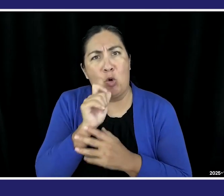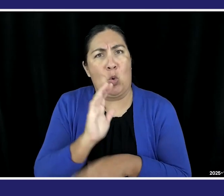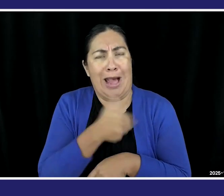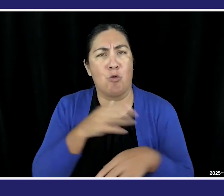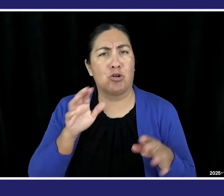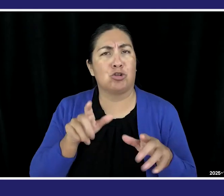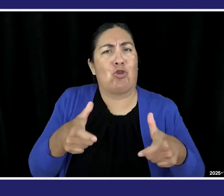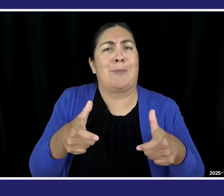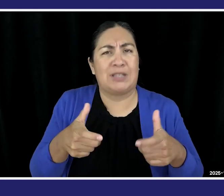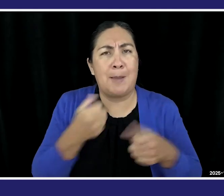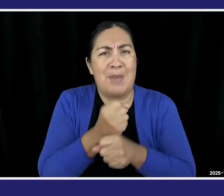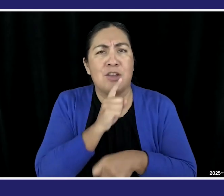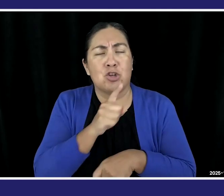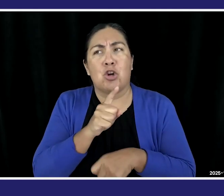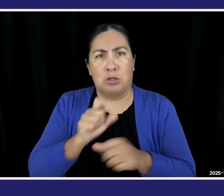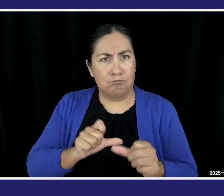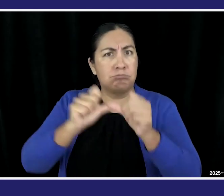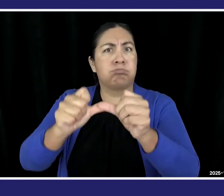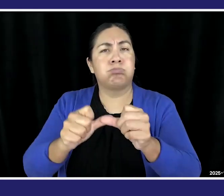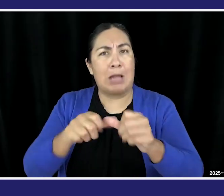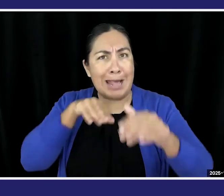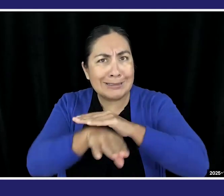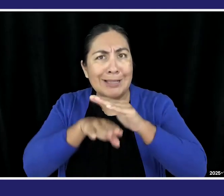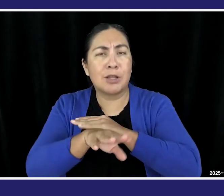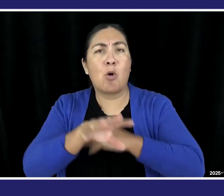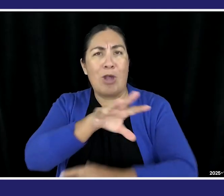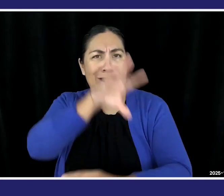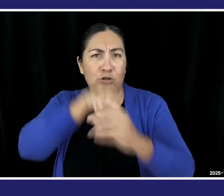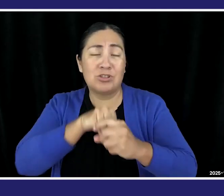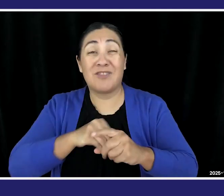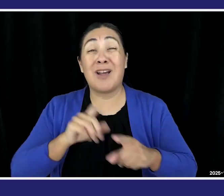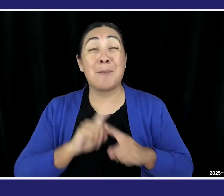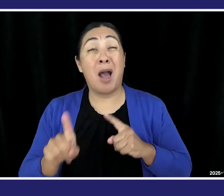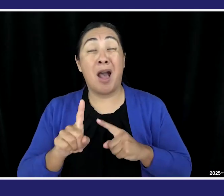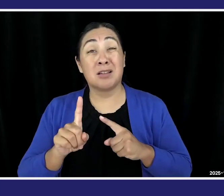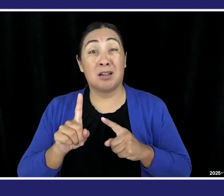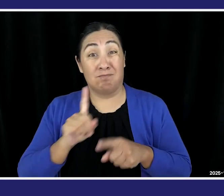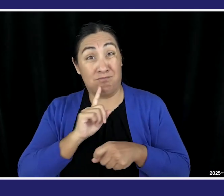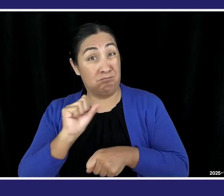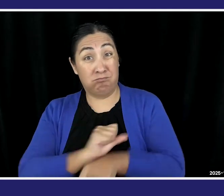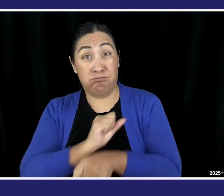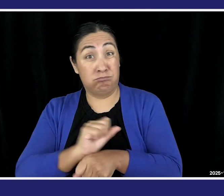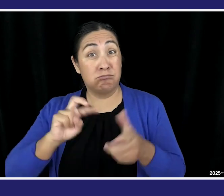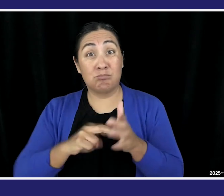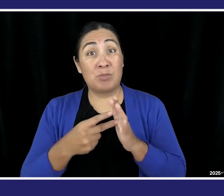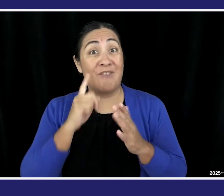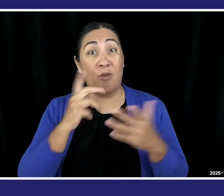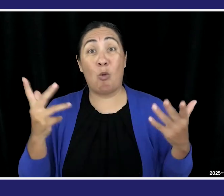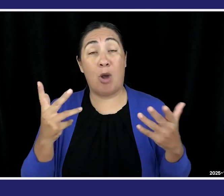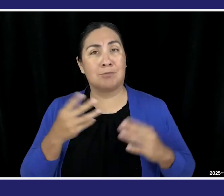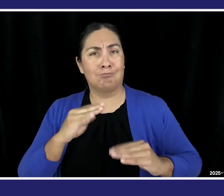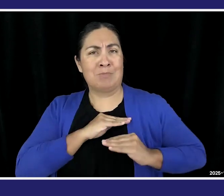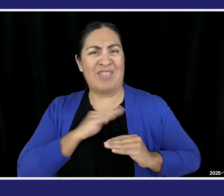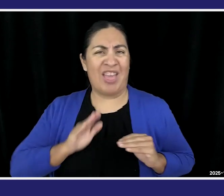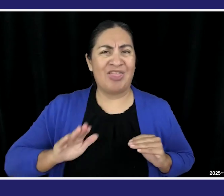remains accessible, it remains inclusive, but really is intended to help meet and their needs